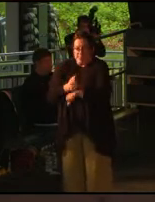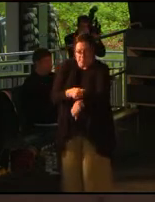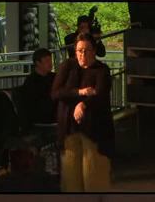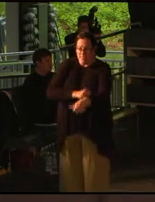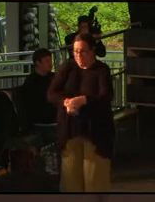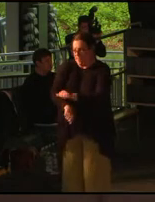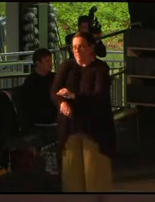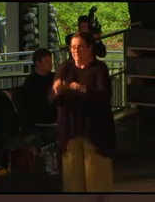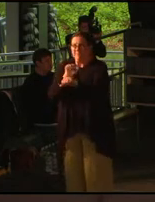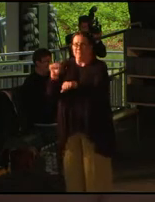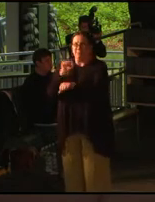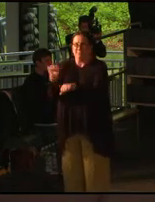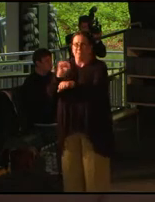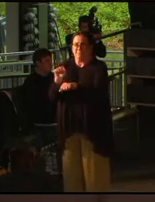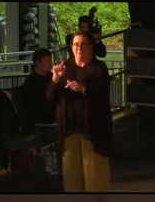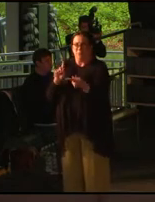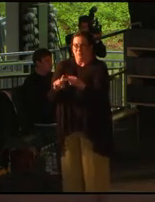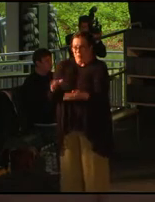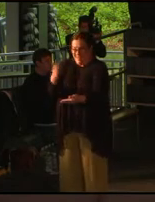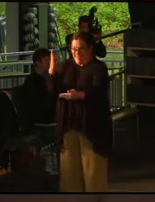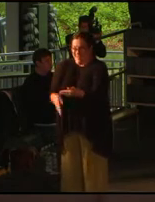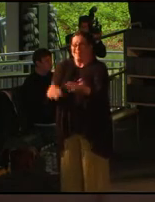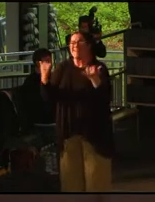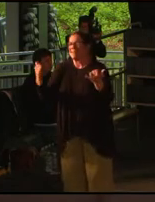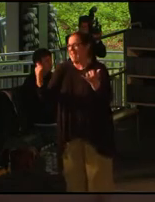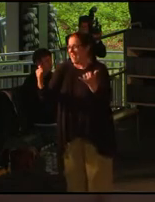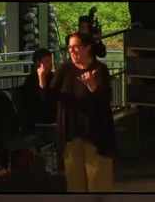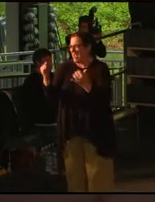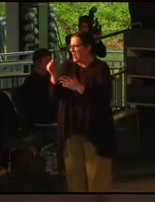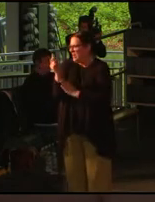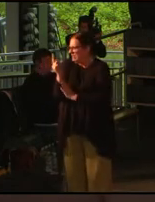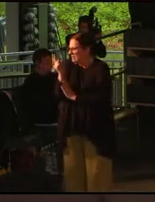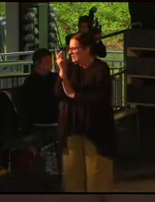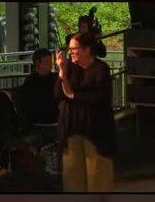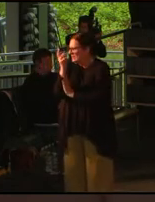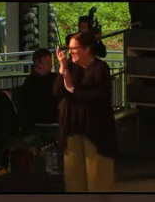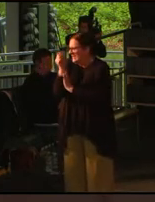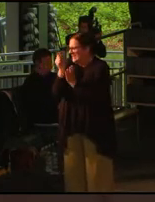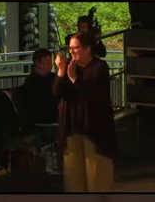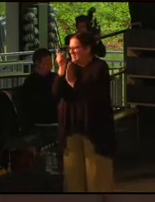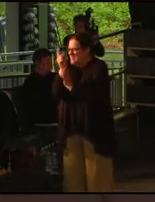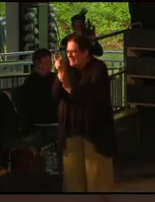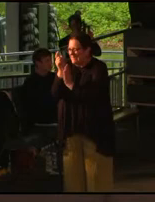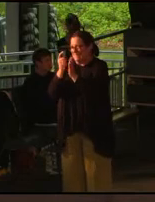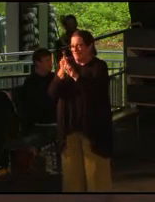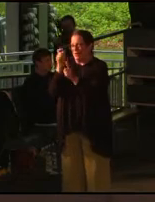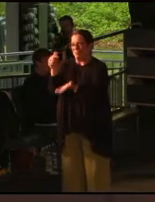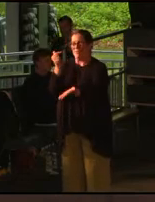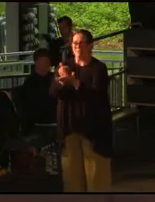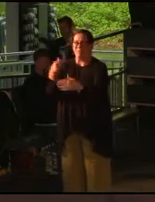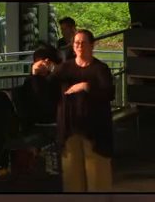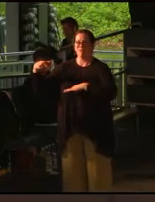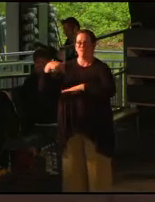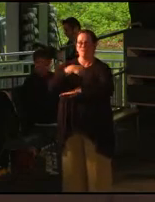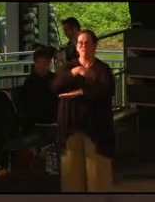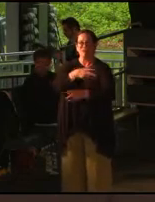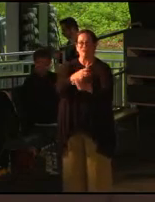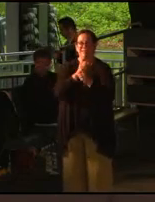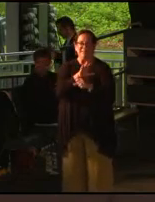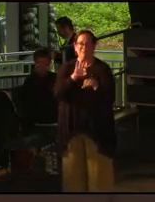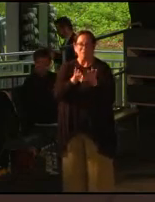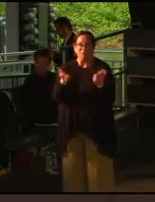today, just minutes away from crossing this stage and receiving your